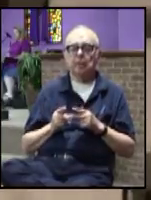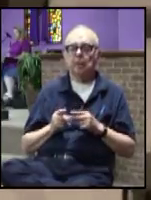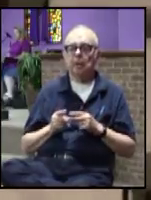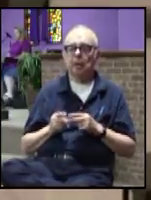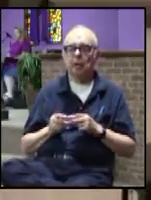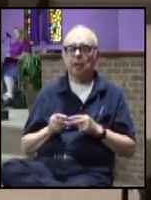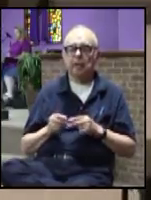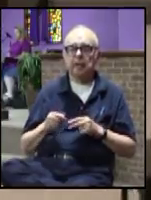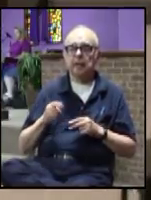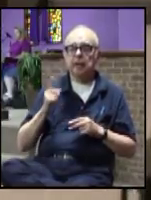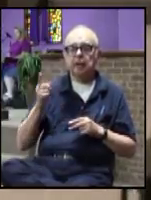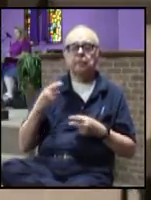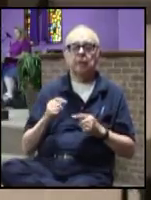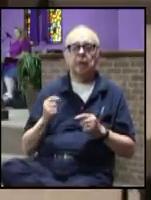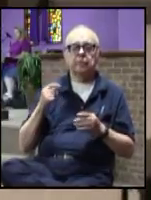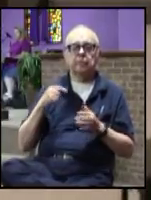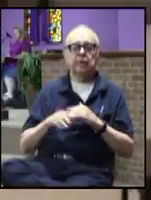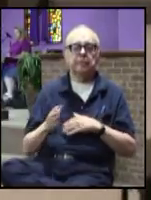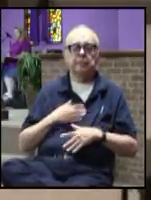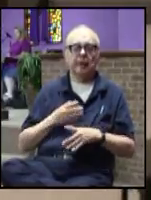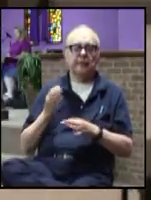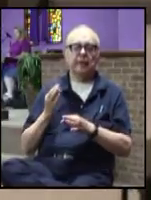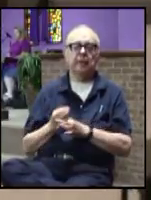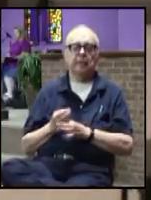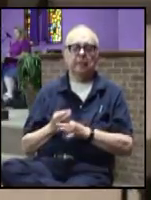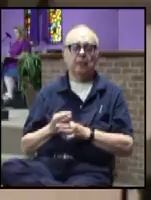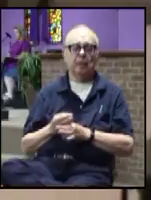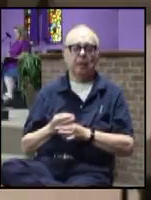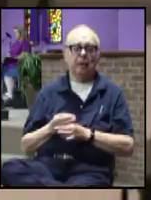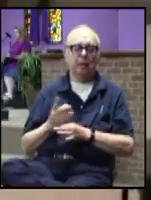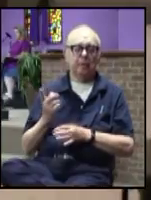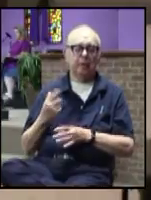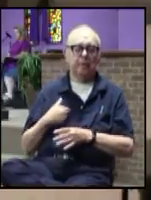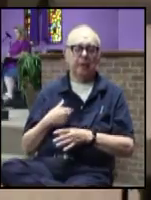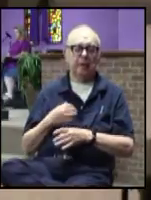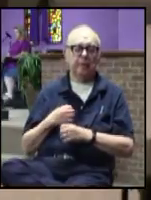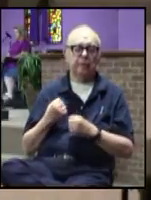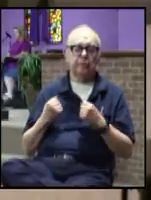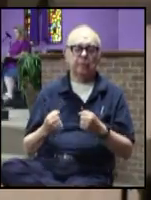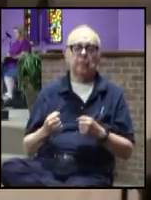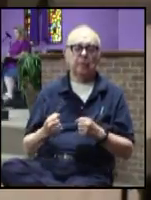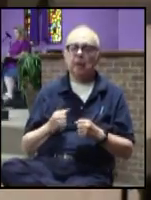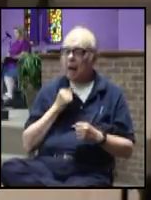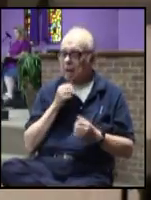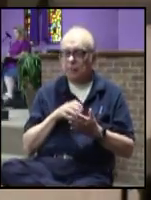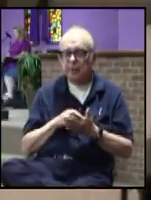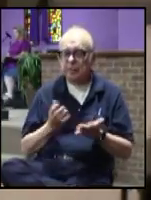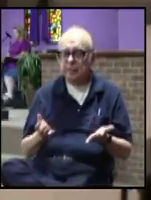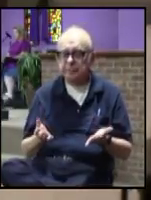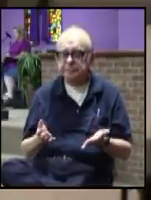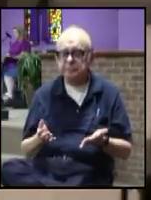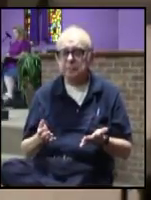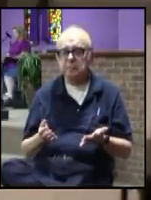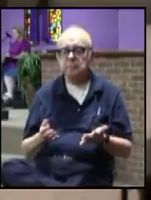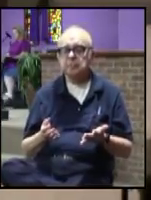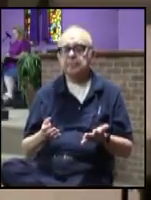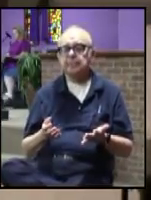He's trying to deepen my faith. He's trying to make me strong, not weaker.